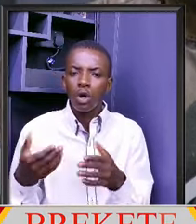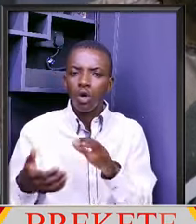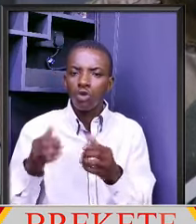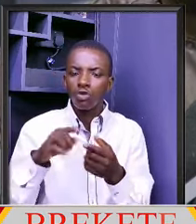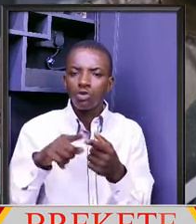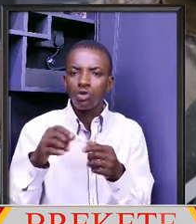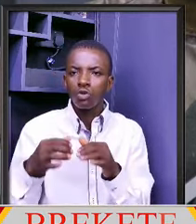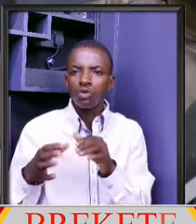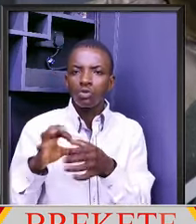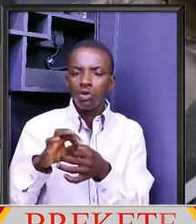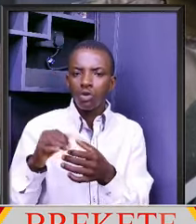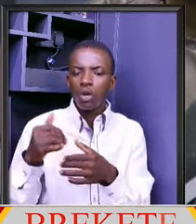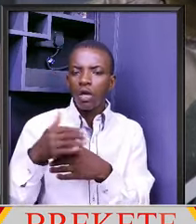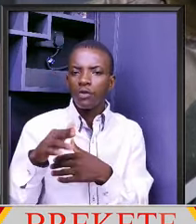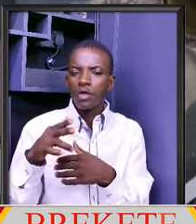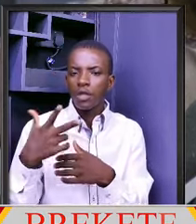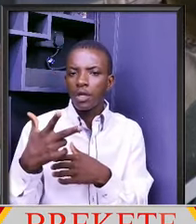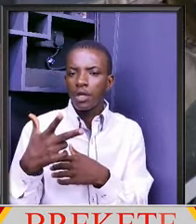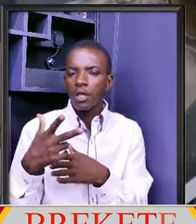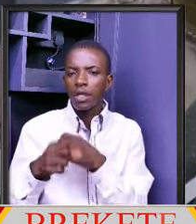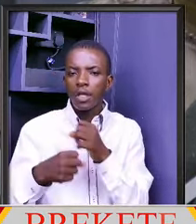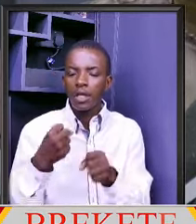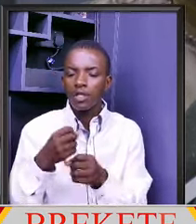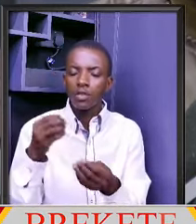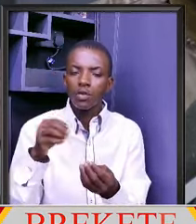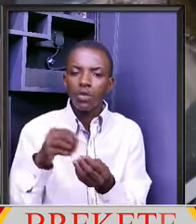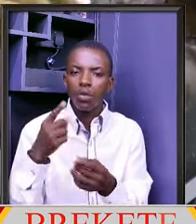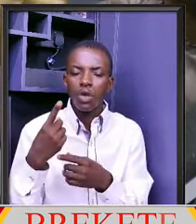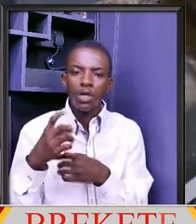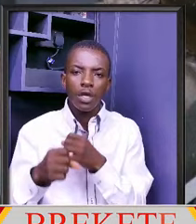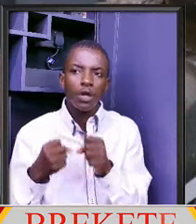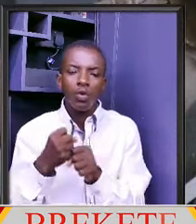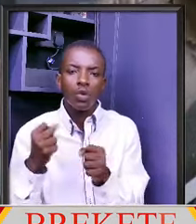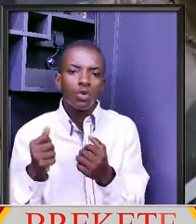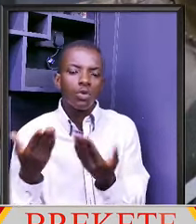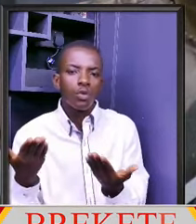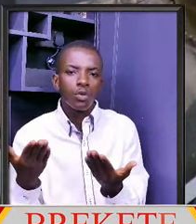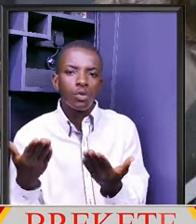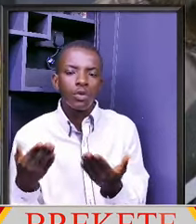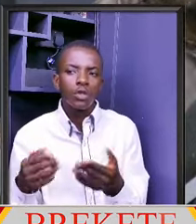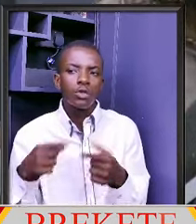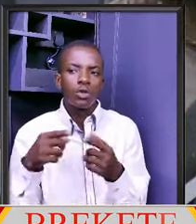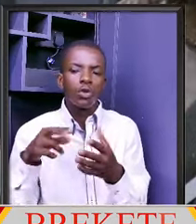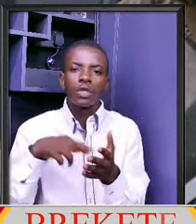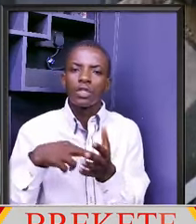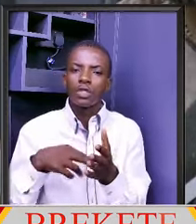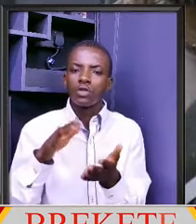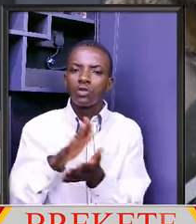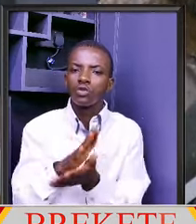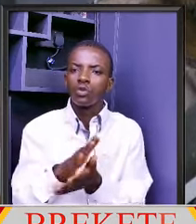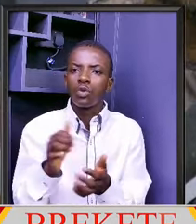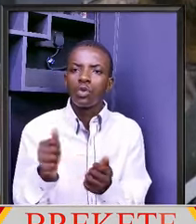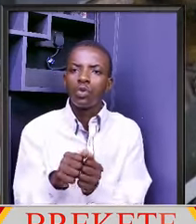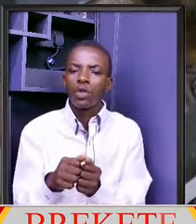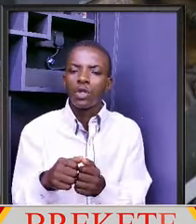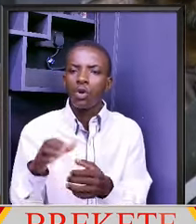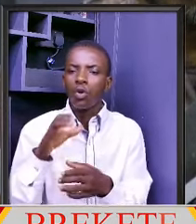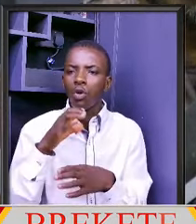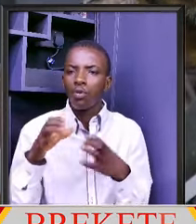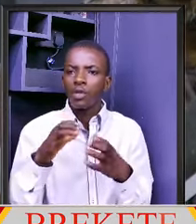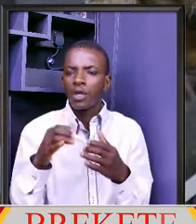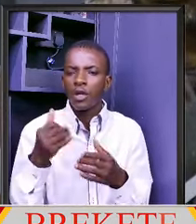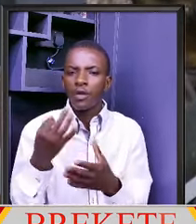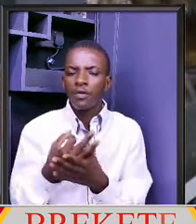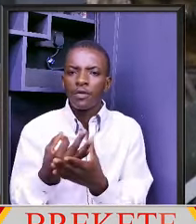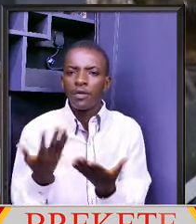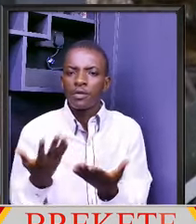He just join you after 3 years plus. In 1 year plus with you, he don't go register the school with Corporate Affairs Commission. I